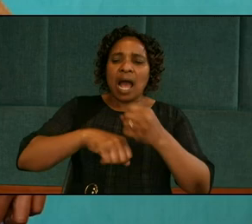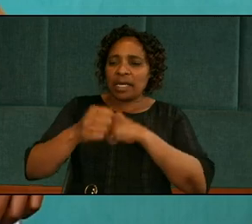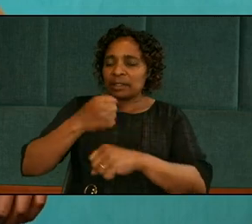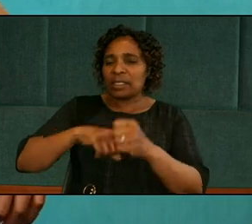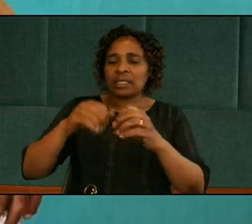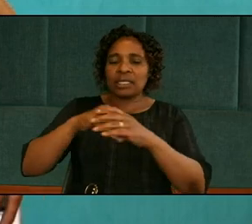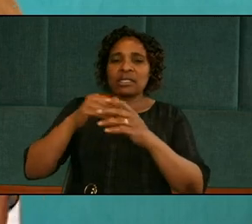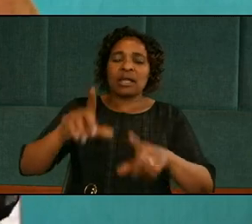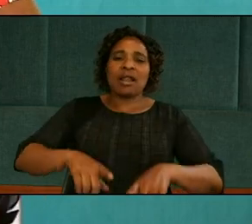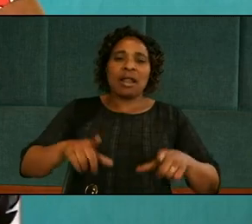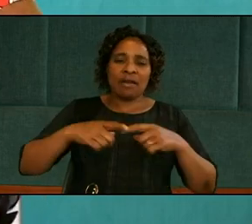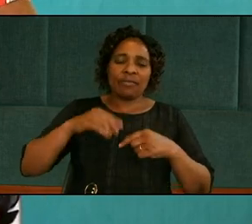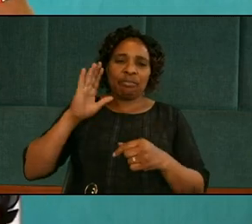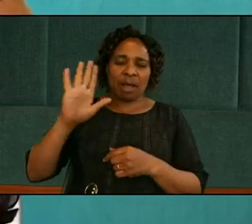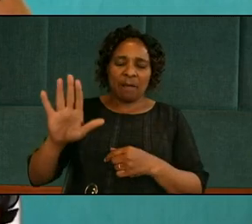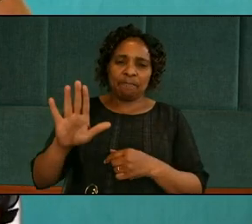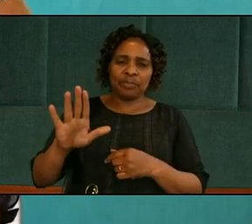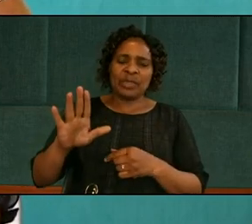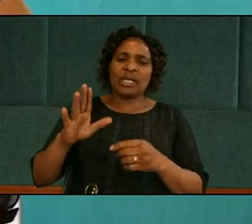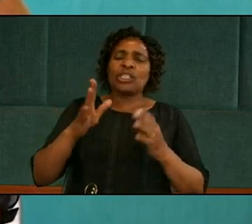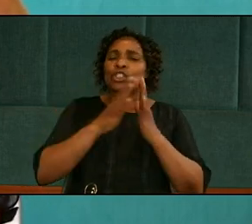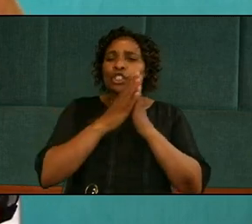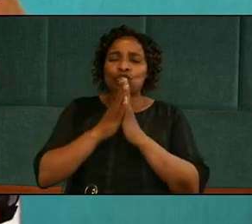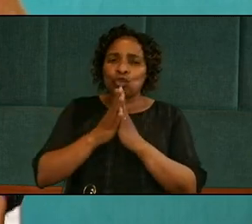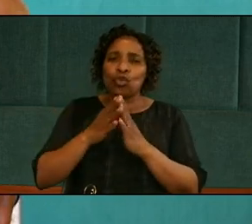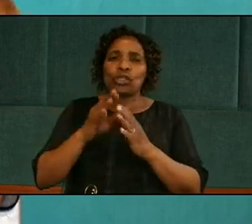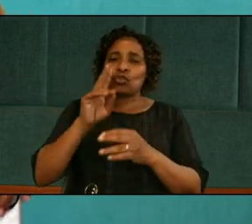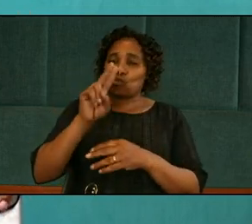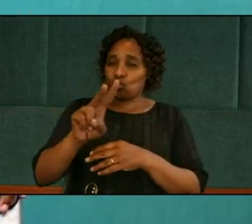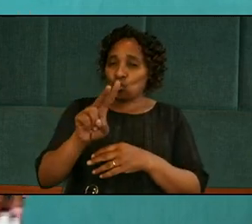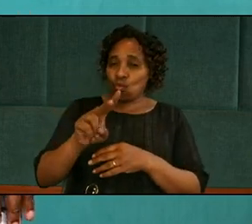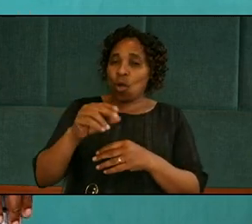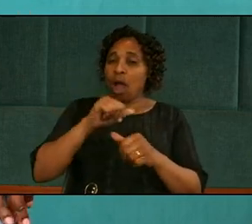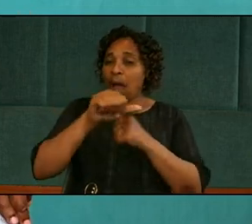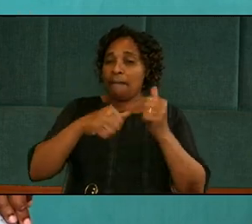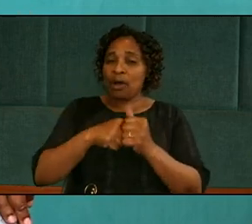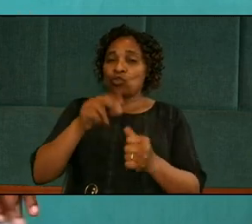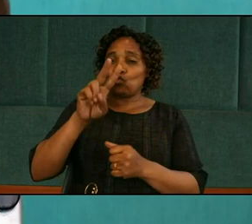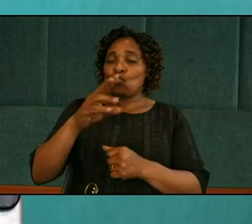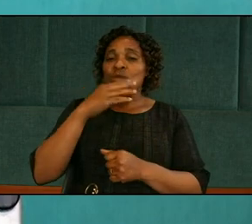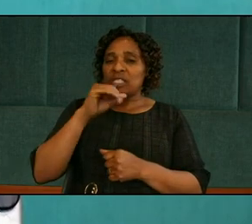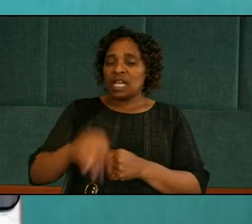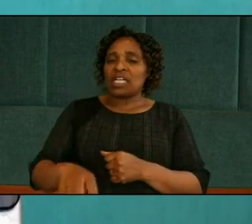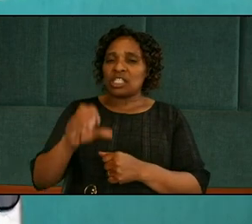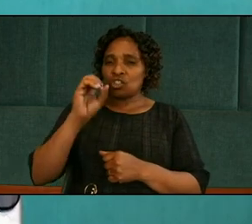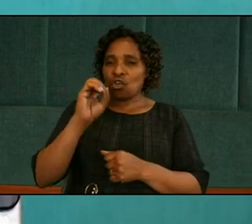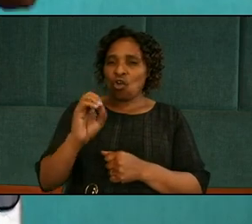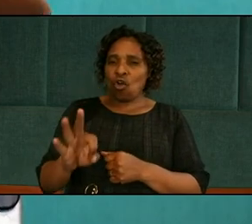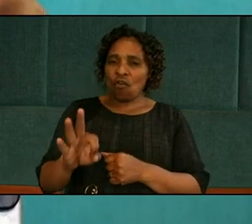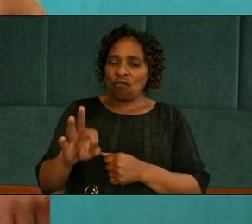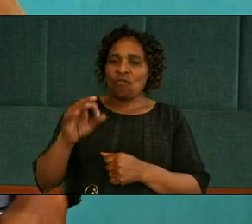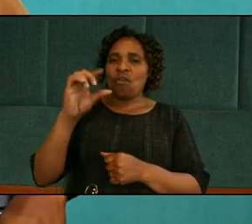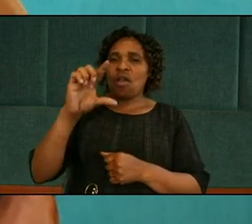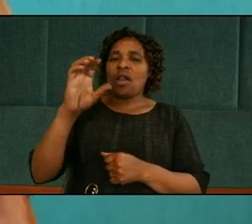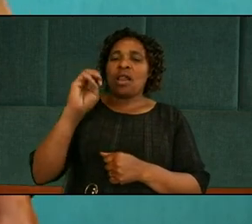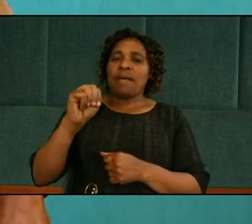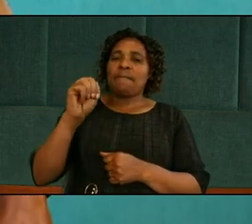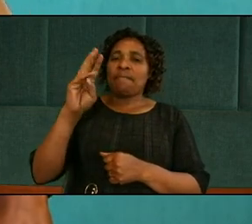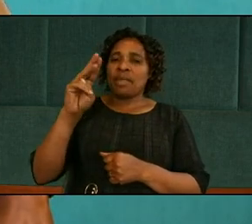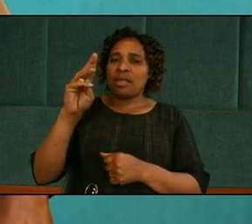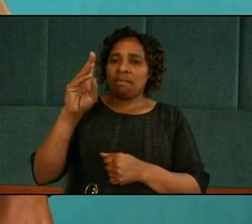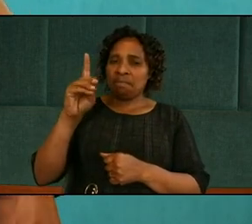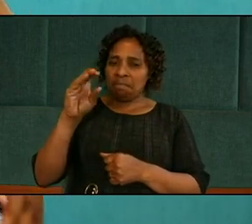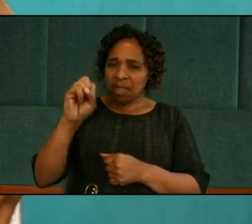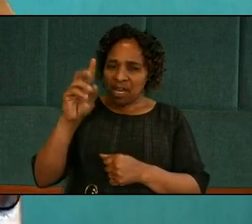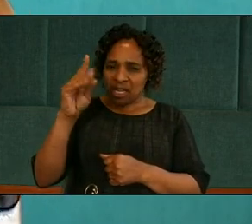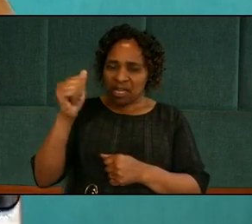good story about two sons of Zebedee who came about and, you know, they were seeking to rule in this kingdom.